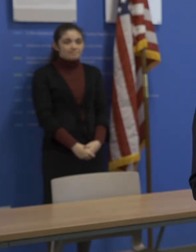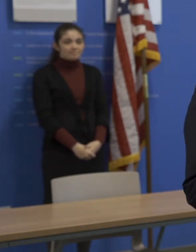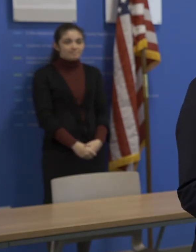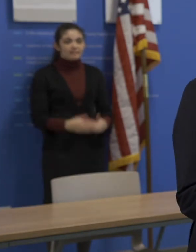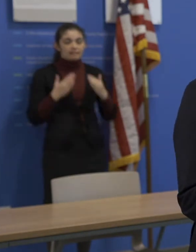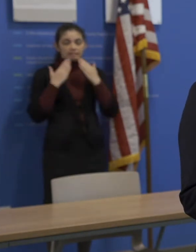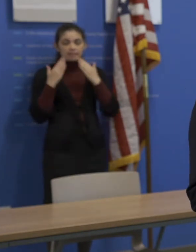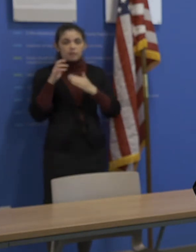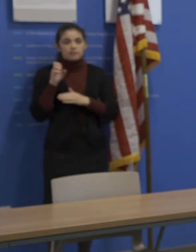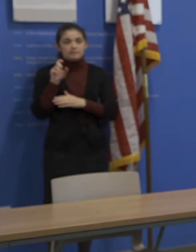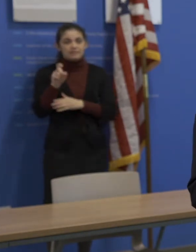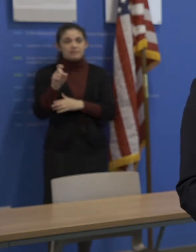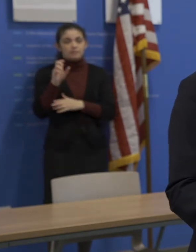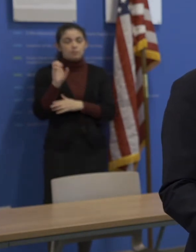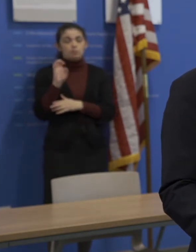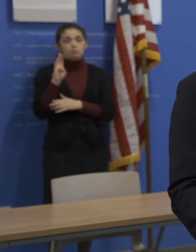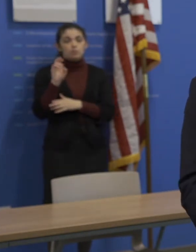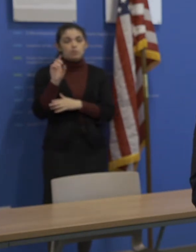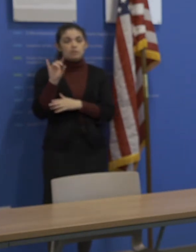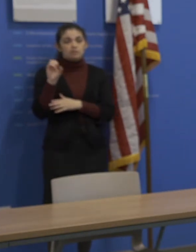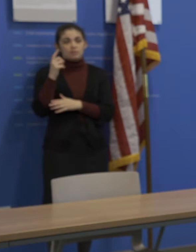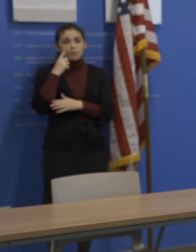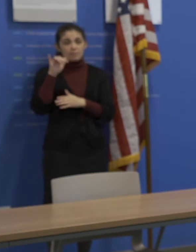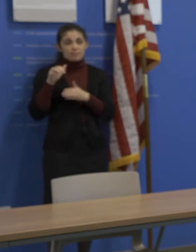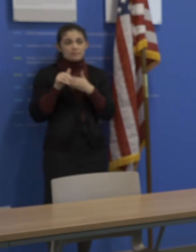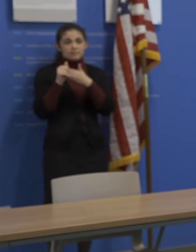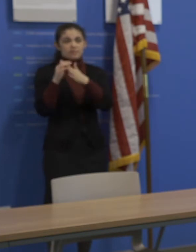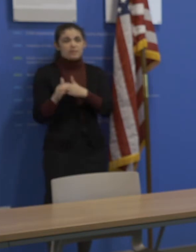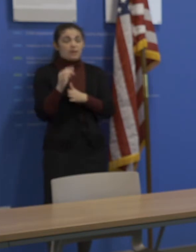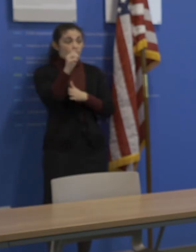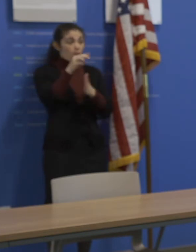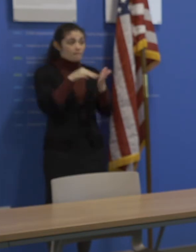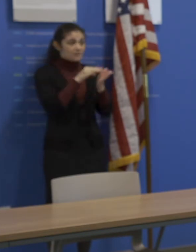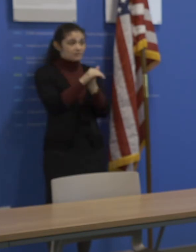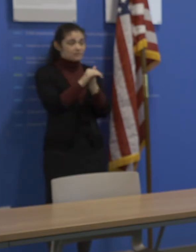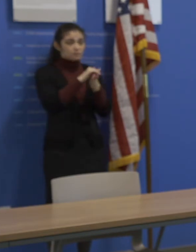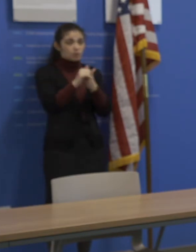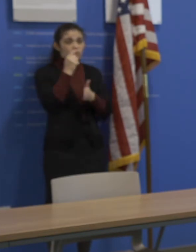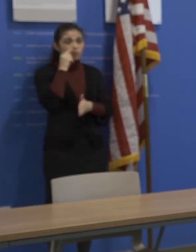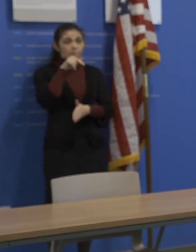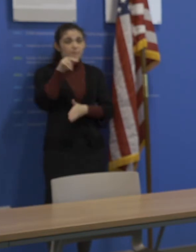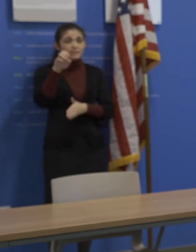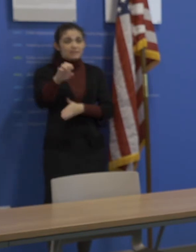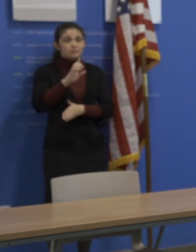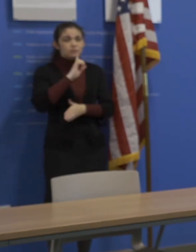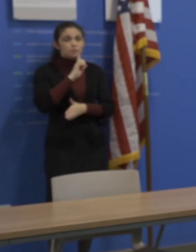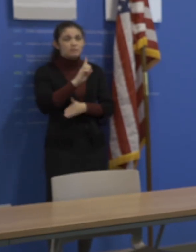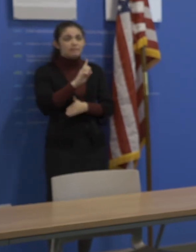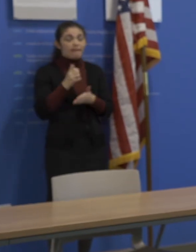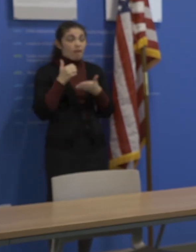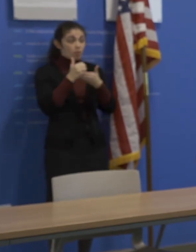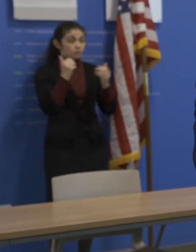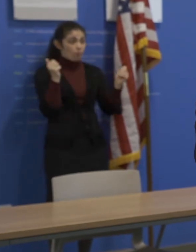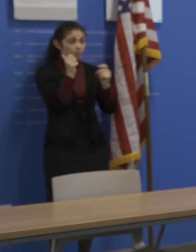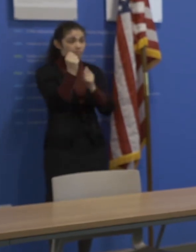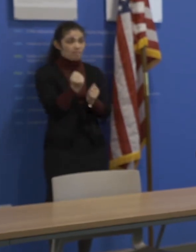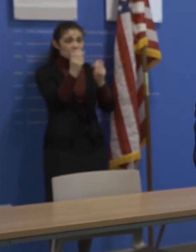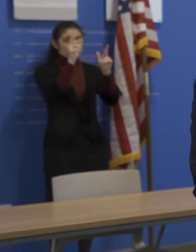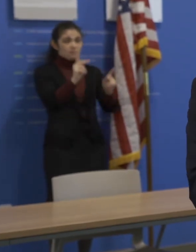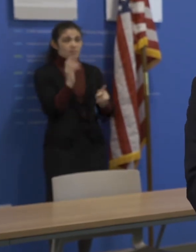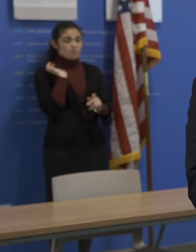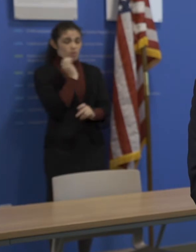Thank you, Executive Butis, for that leadership. I think that pledge of $1 million for PPE is a real lifeline